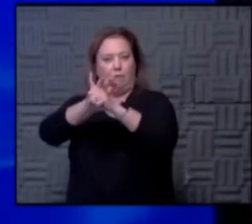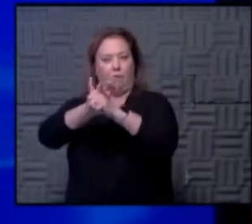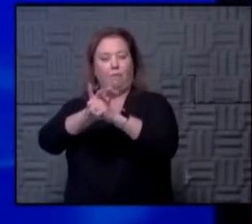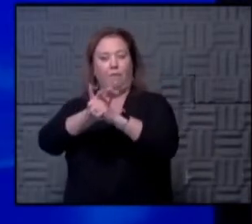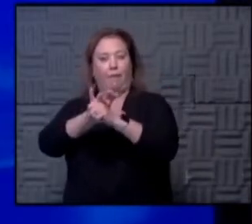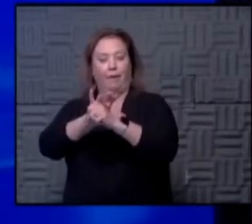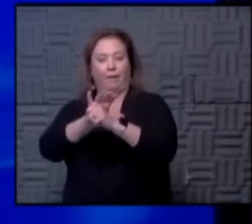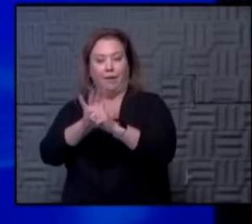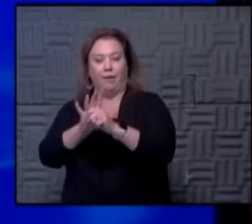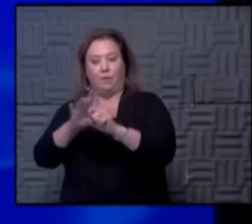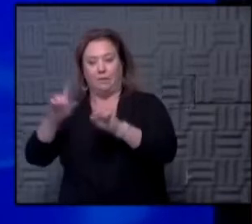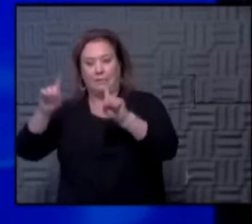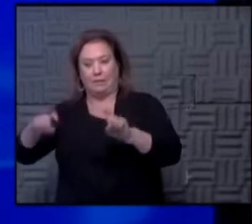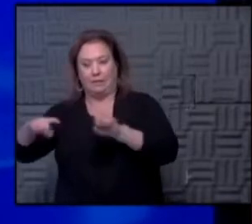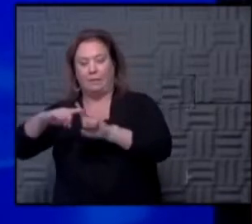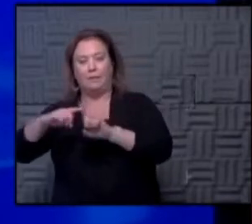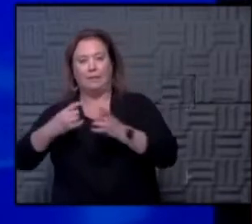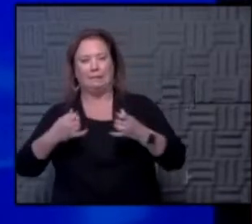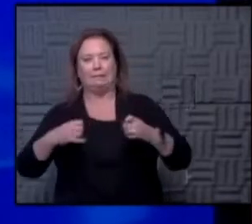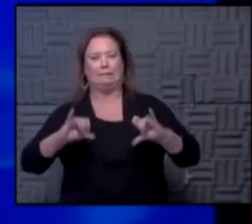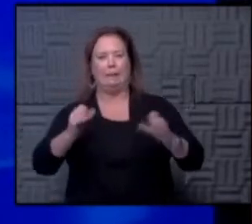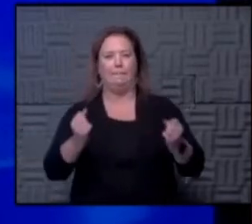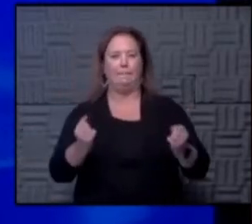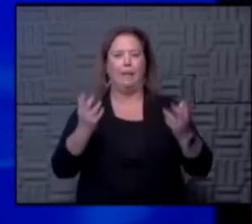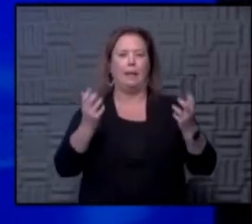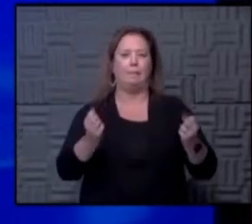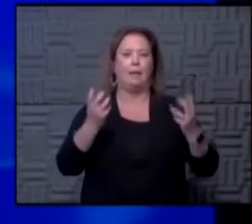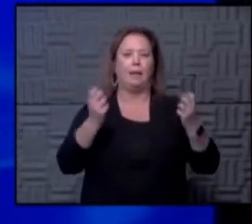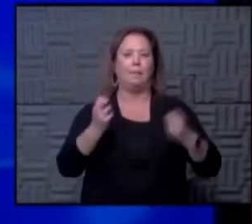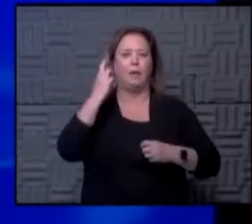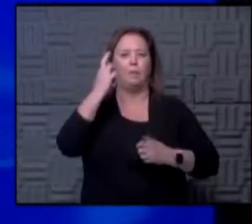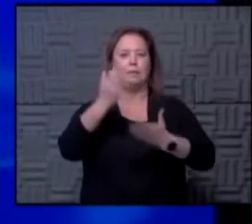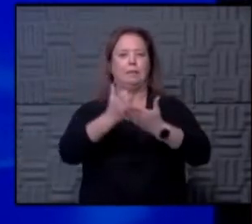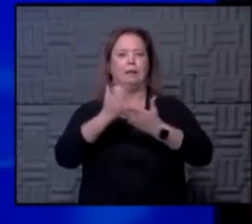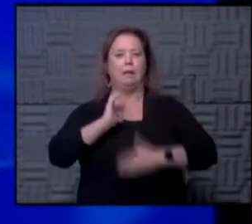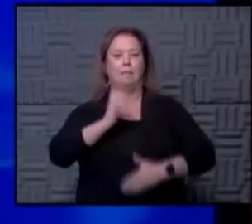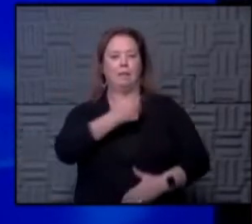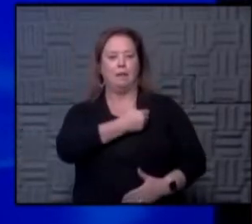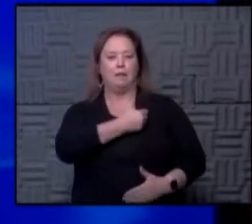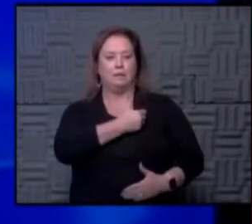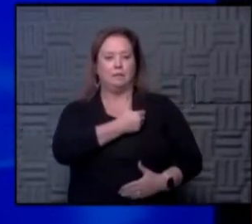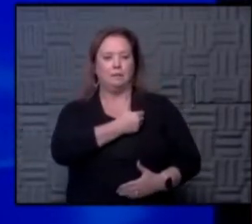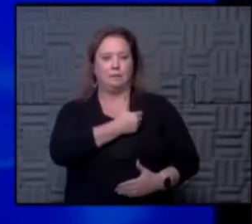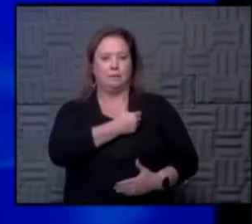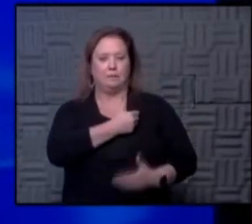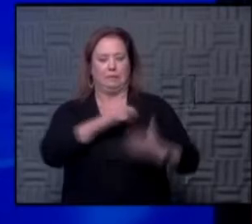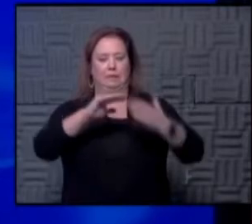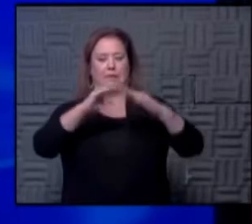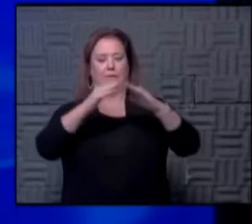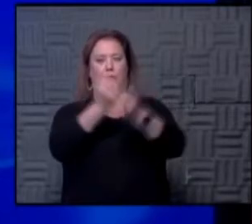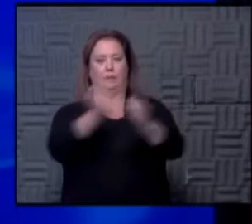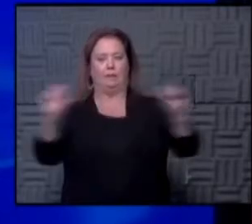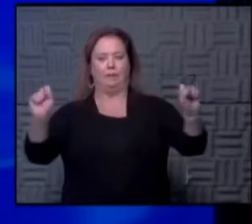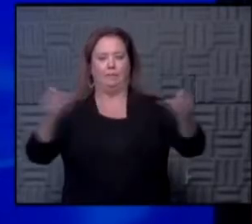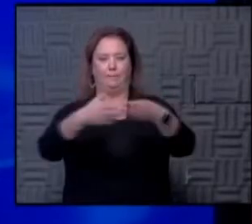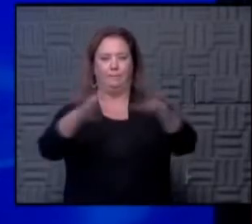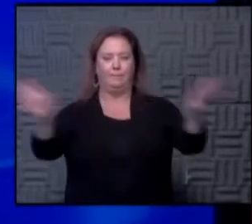you've recently tested positive. There are still many, many other reasons to help us keep the community safe as a whole.